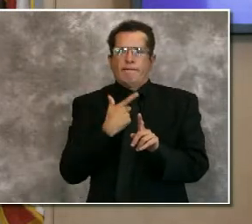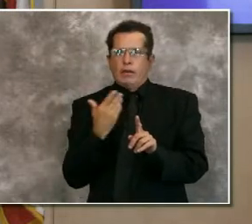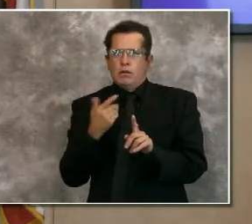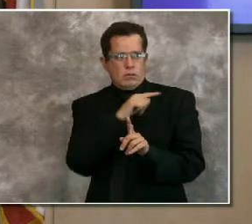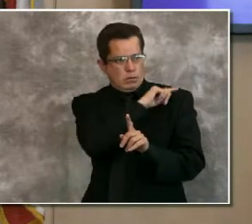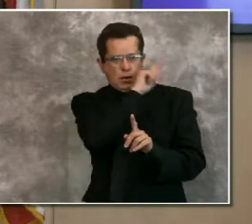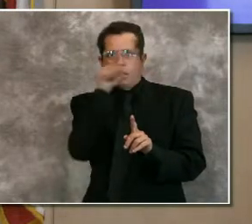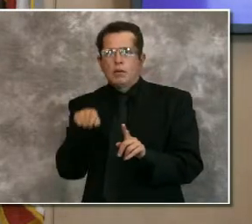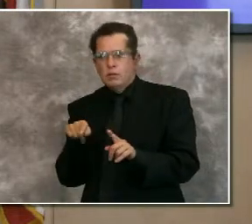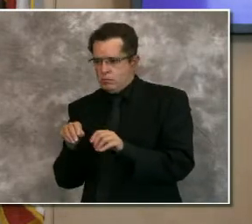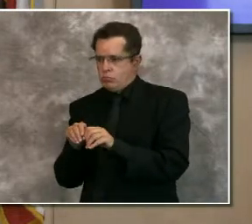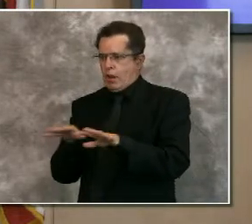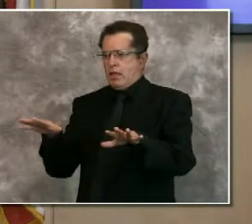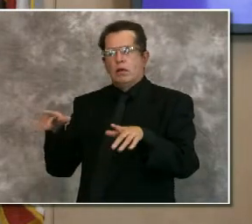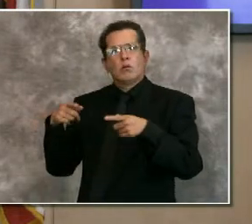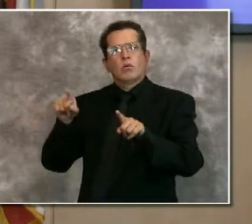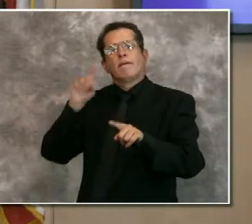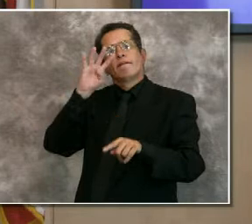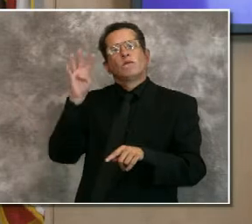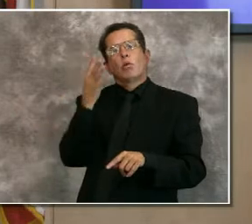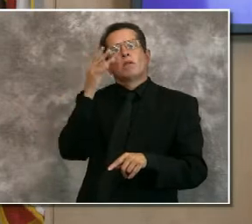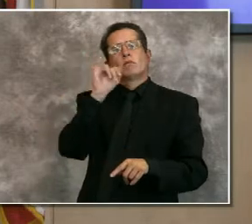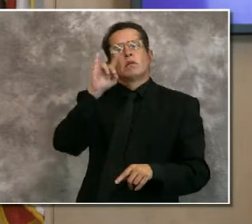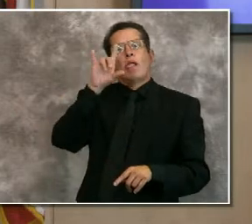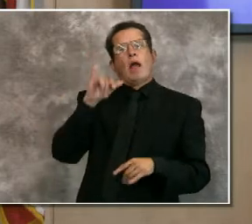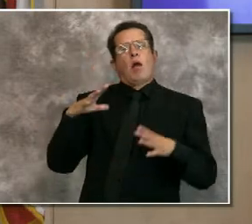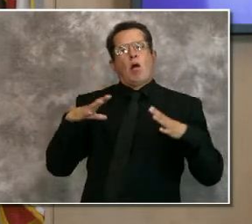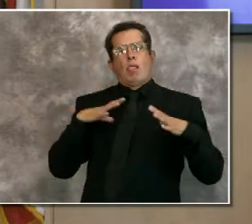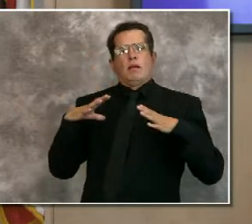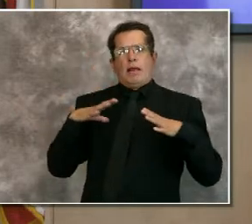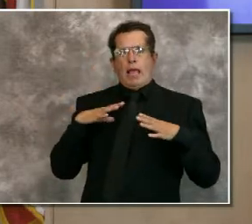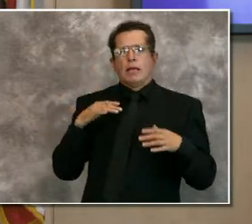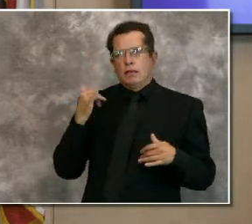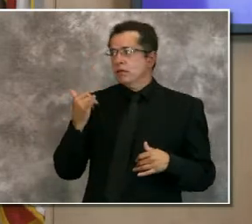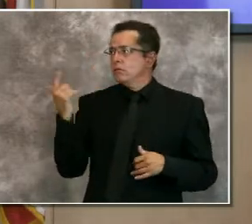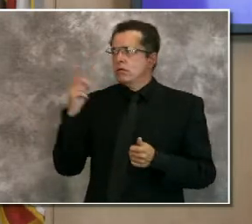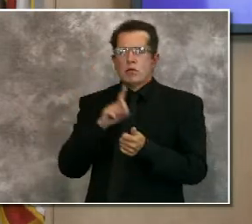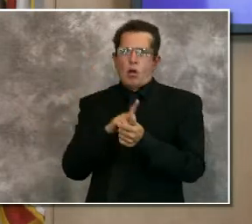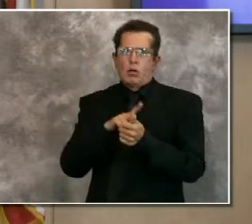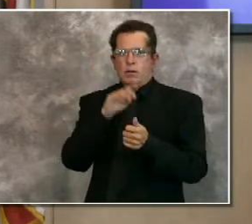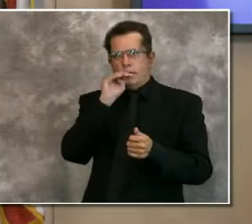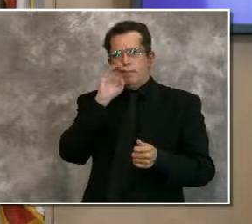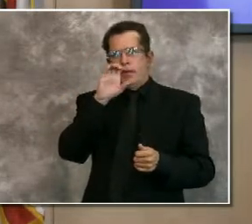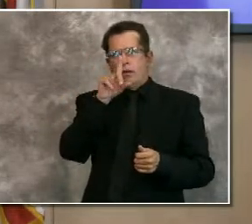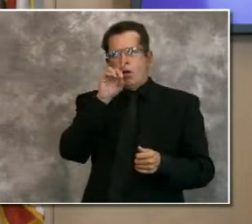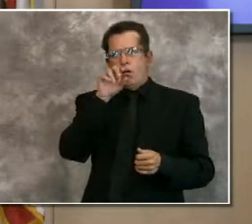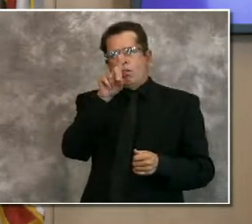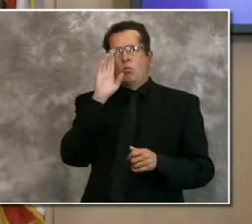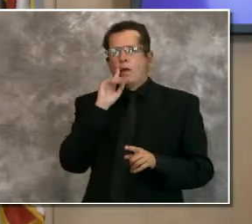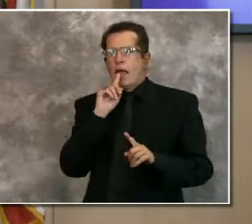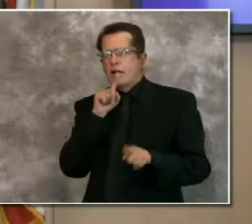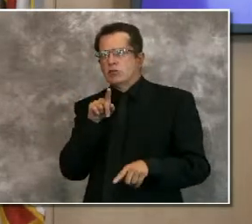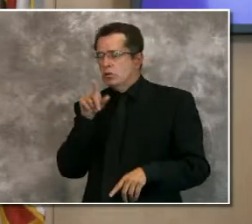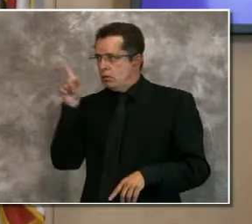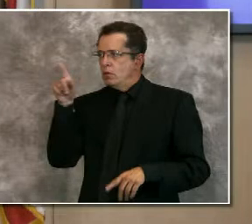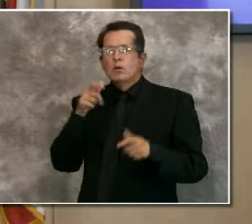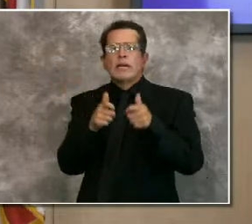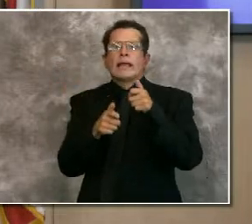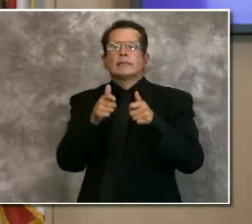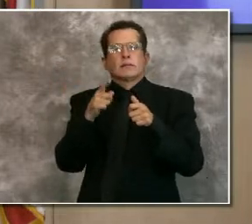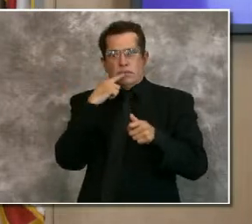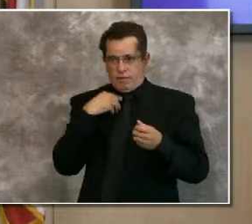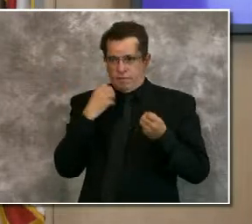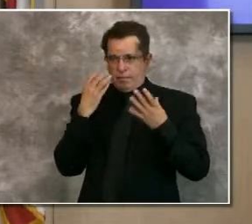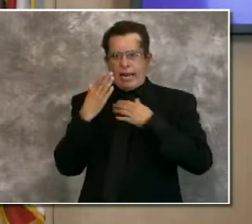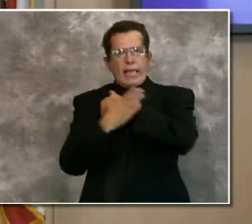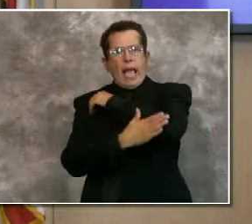the 4th of July holiday. And Dr. McDonald's going to respond to that. So that question is, with so many counties